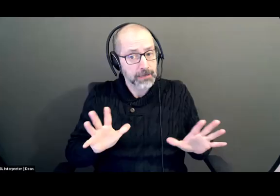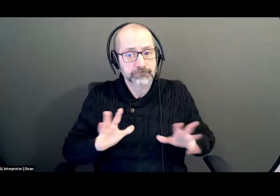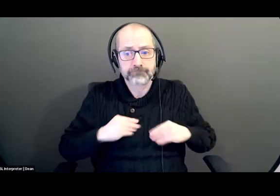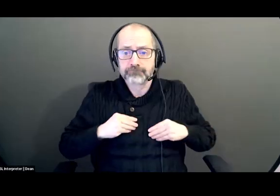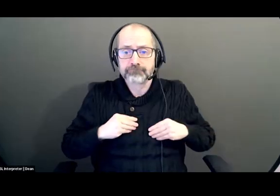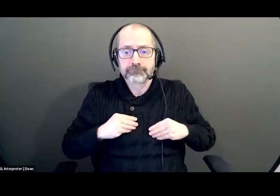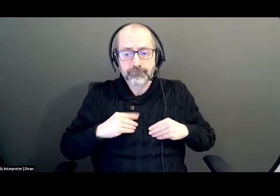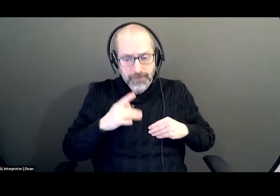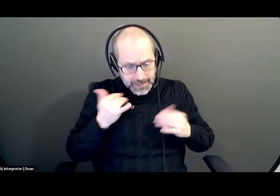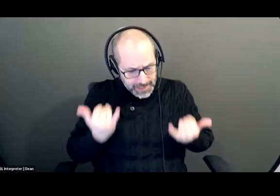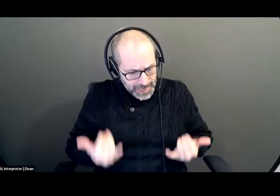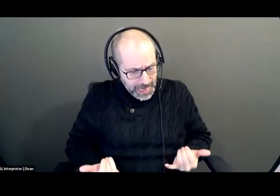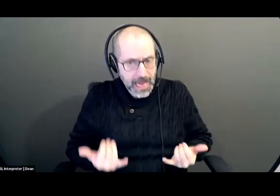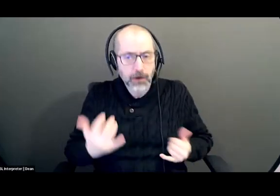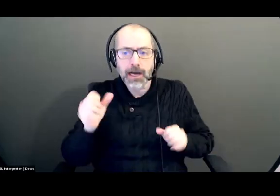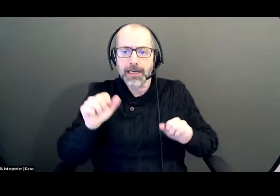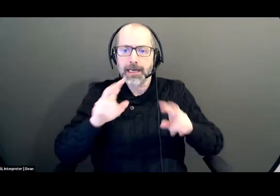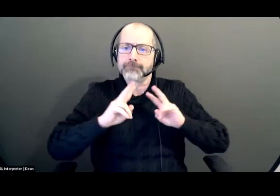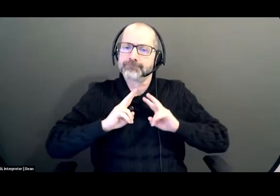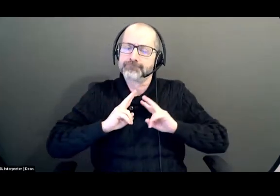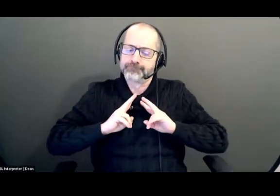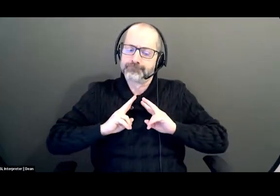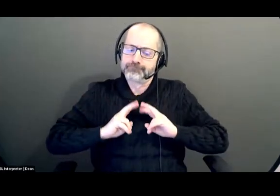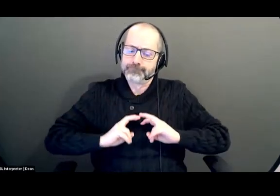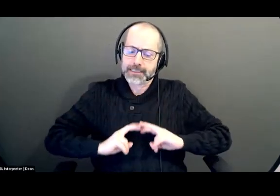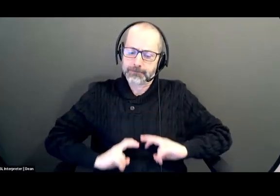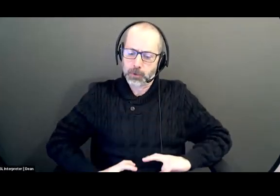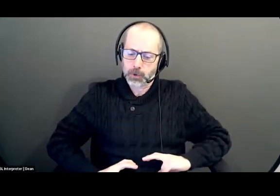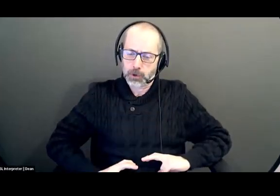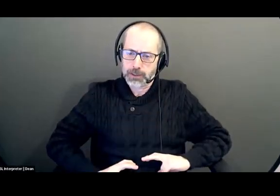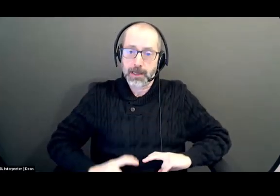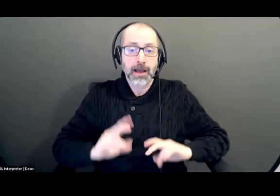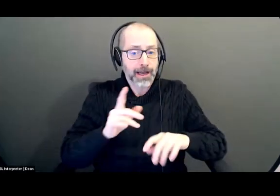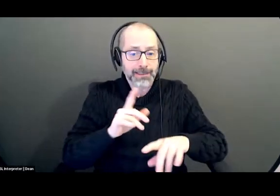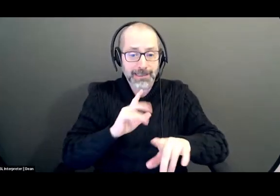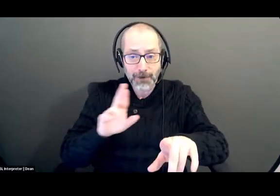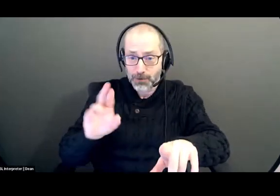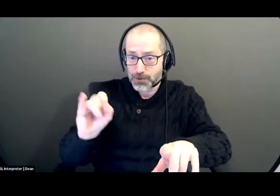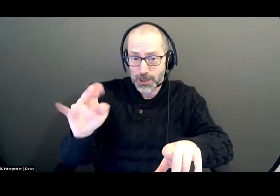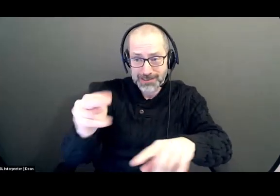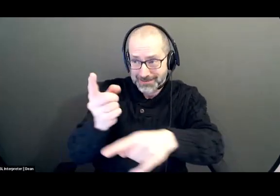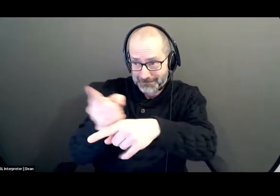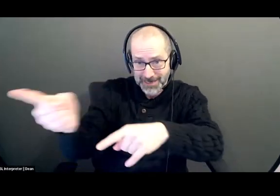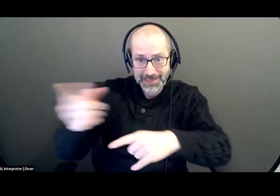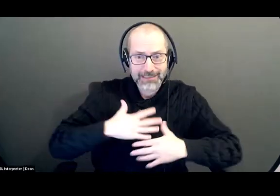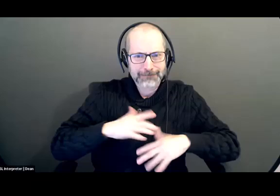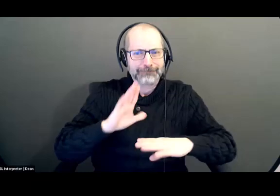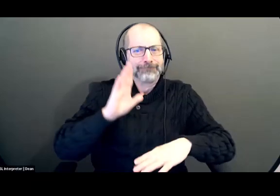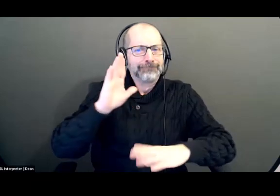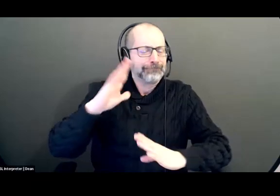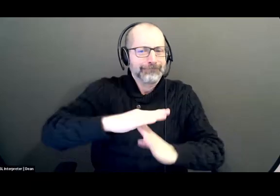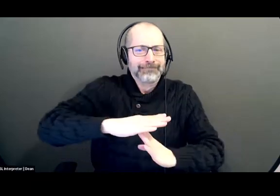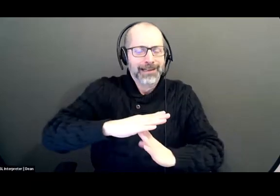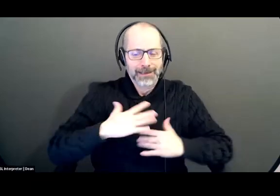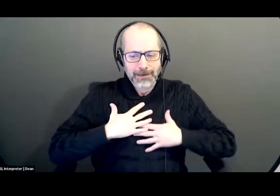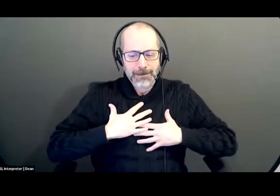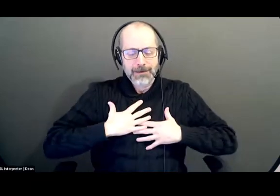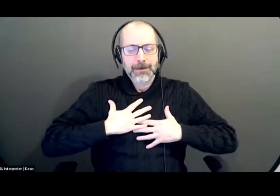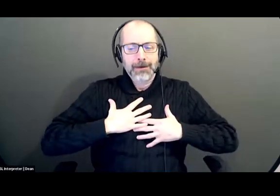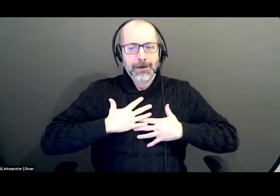is that sometimes living safely truly meant supporting our people to live with